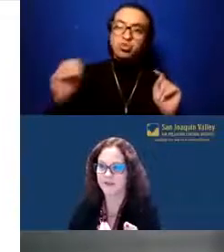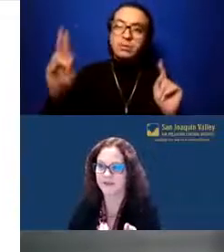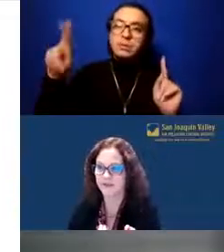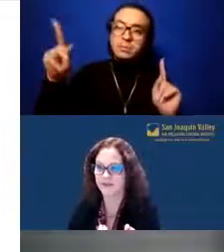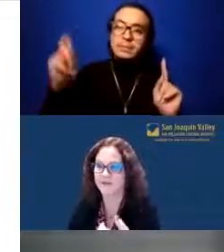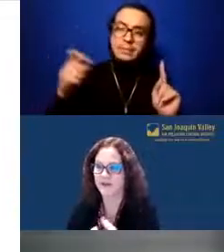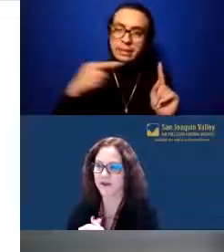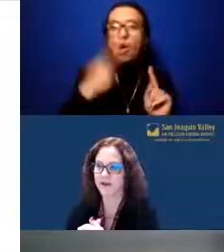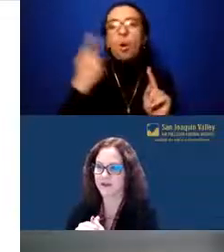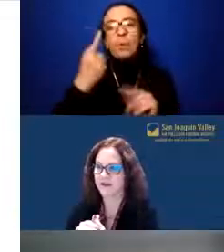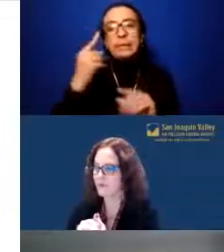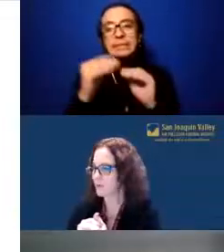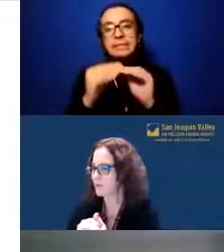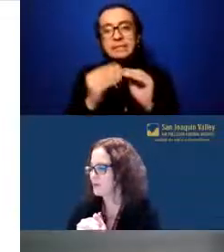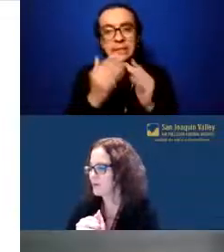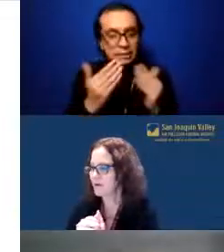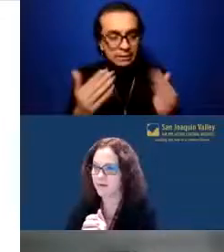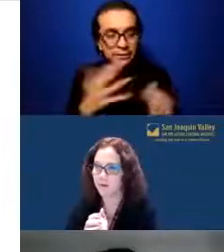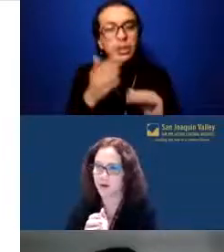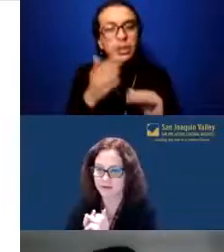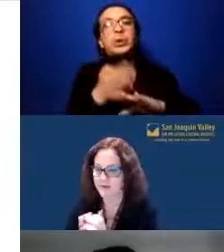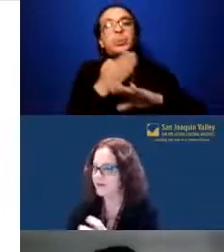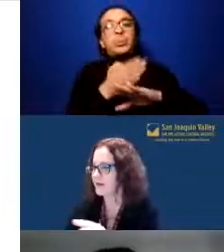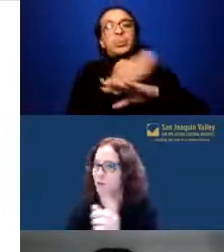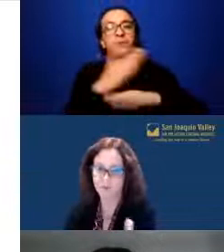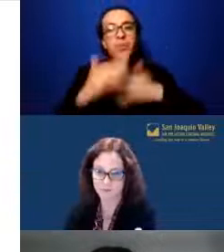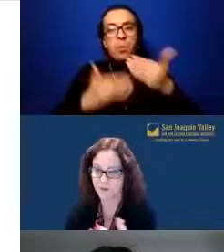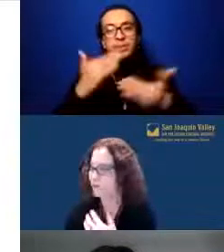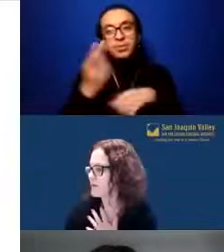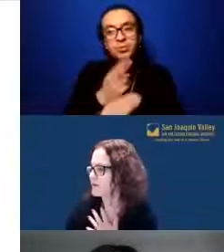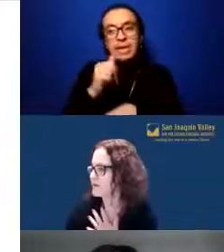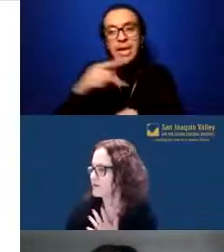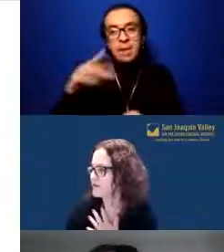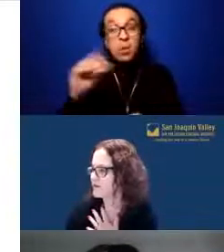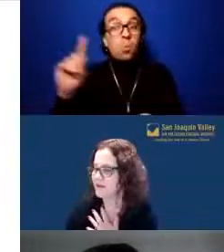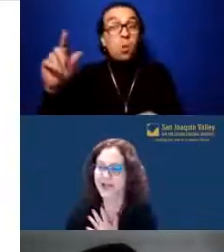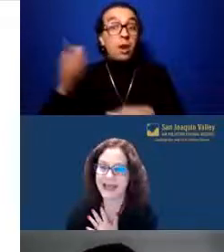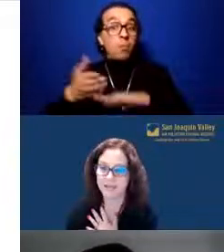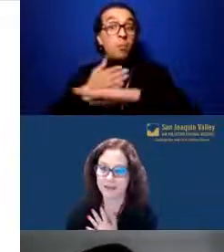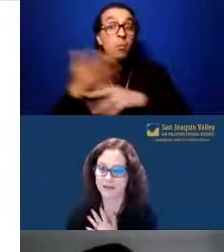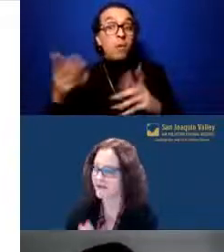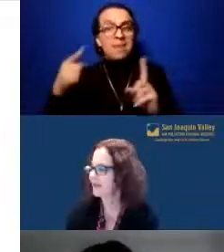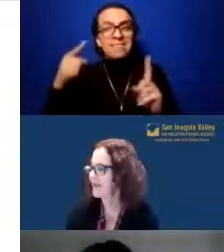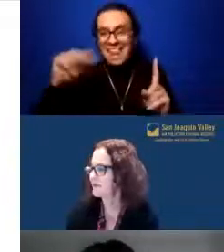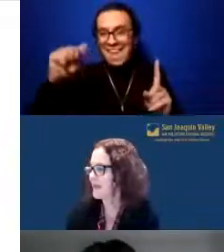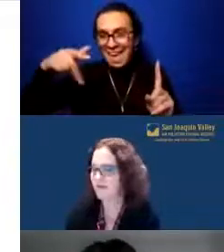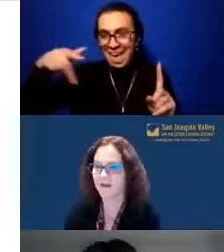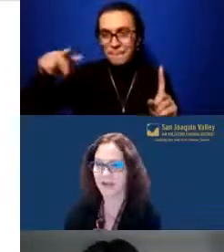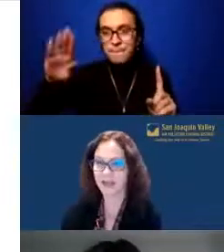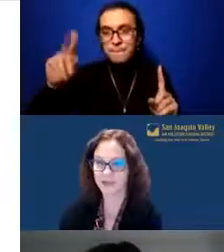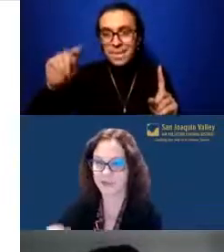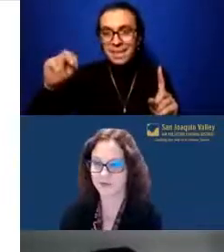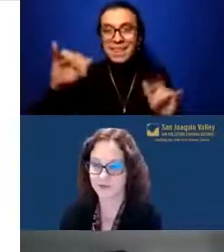always fix things and improve processes. And one of their improvements, of course, is this little app button that allows you to